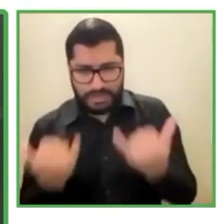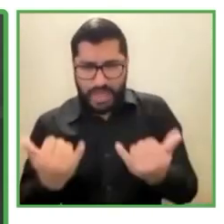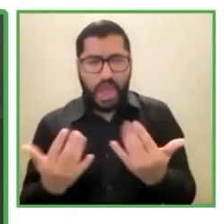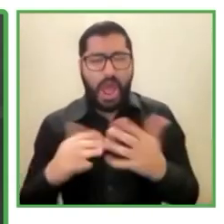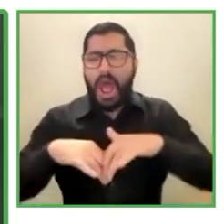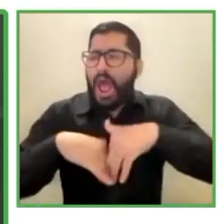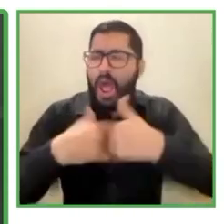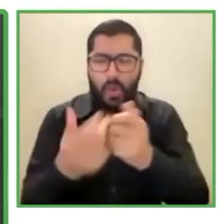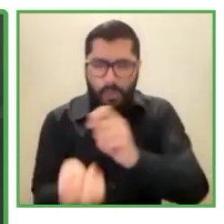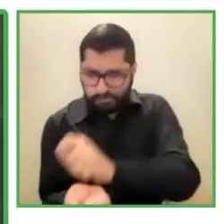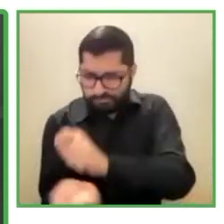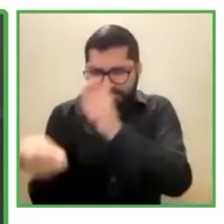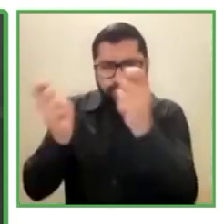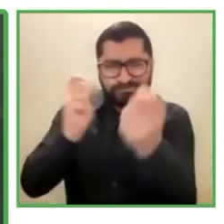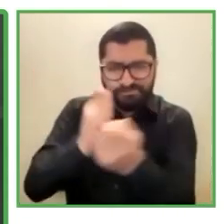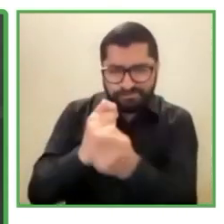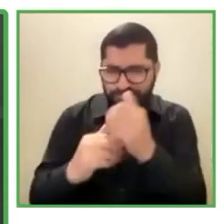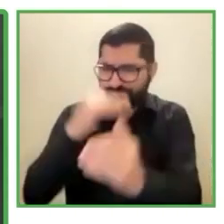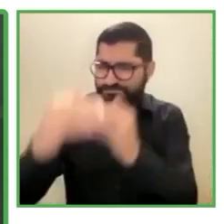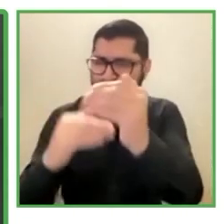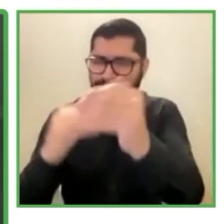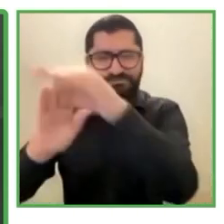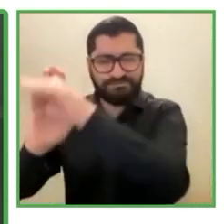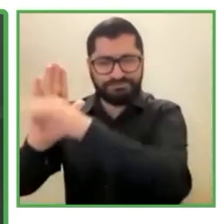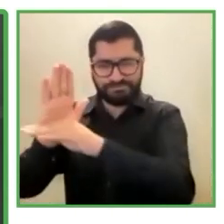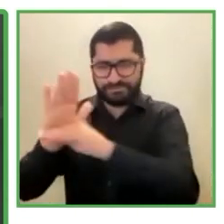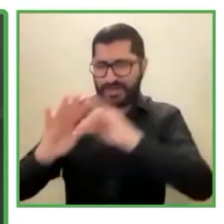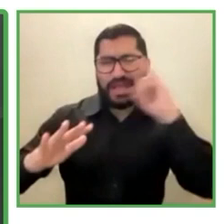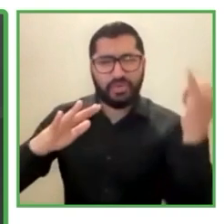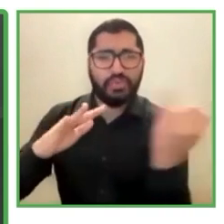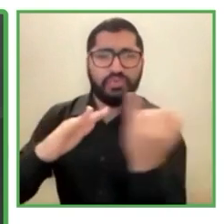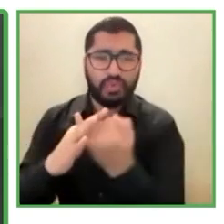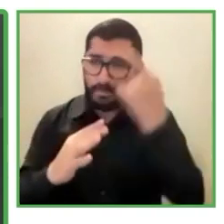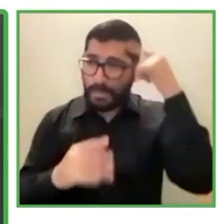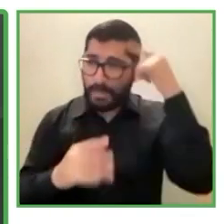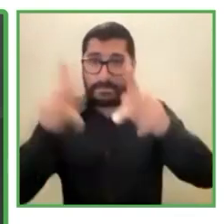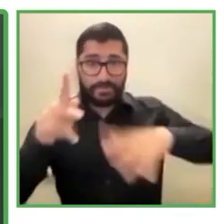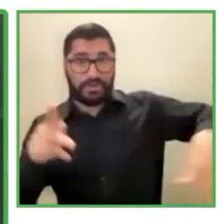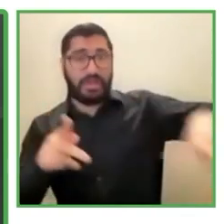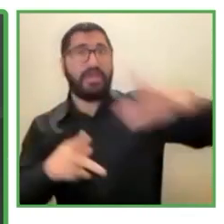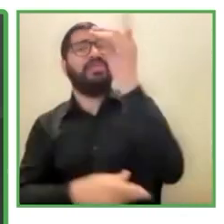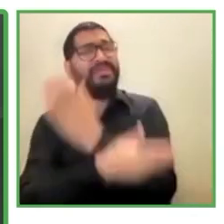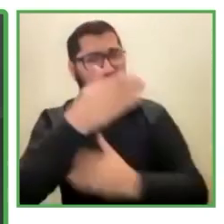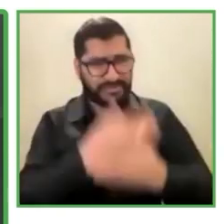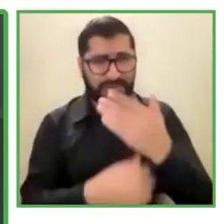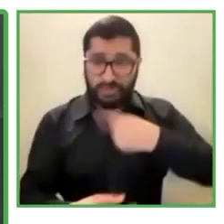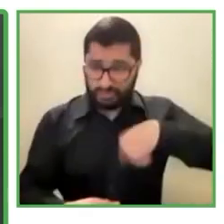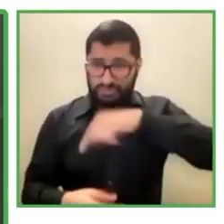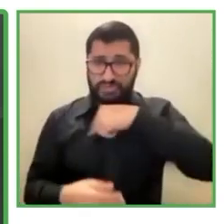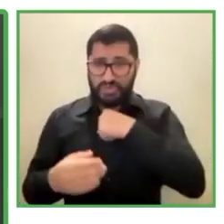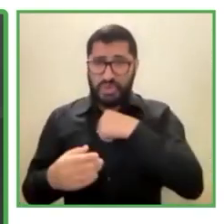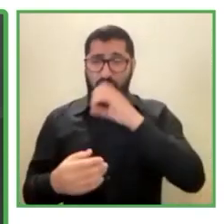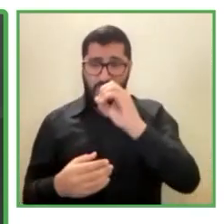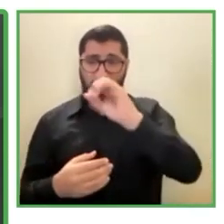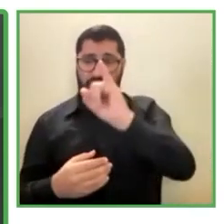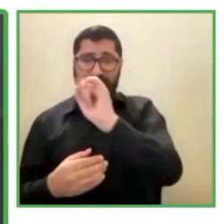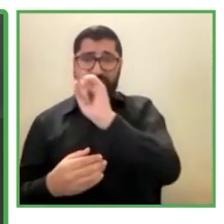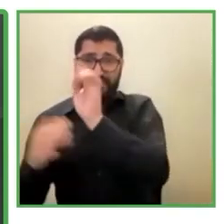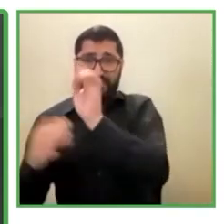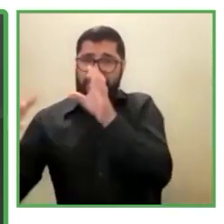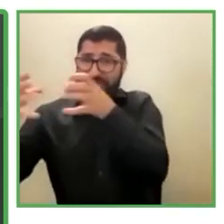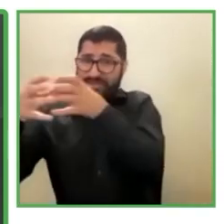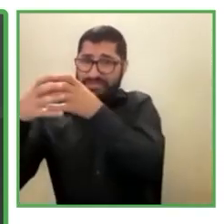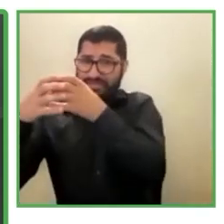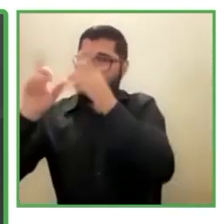and impulsionate our agenda to eliminate barriers for people living with disability from the OIL, from